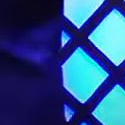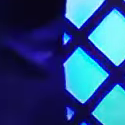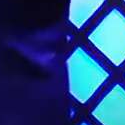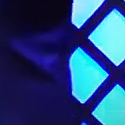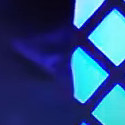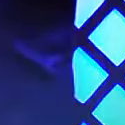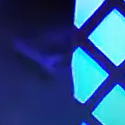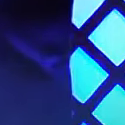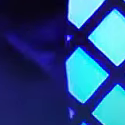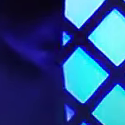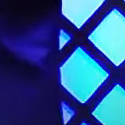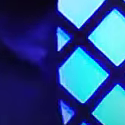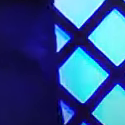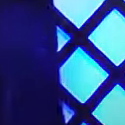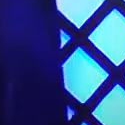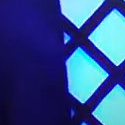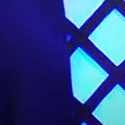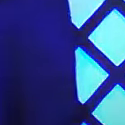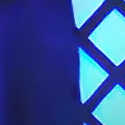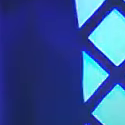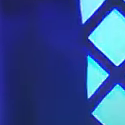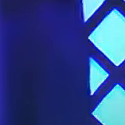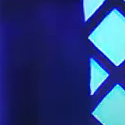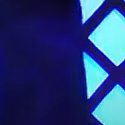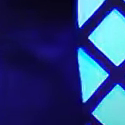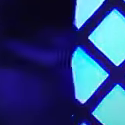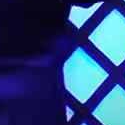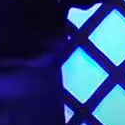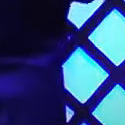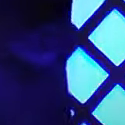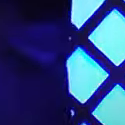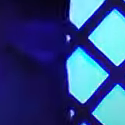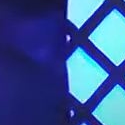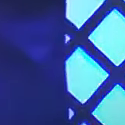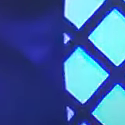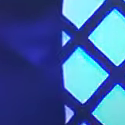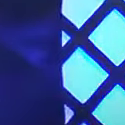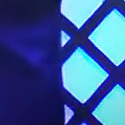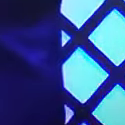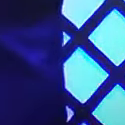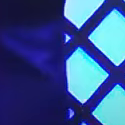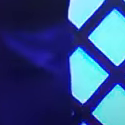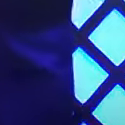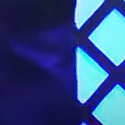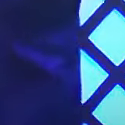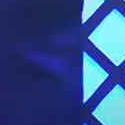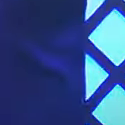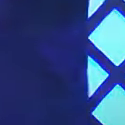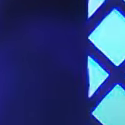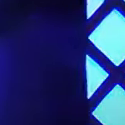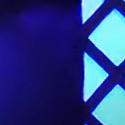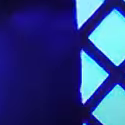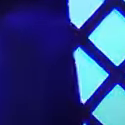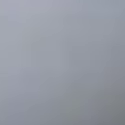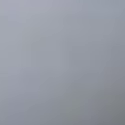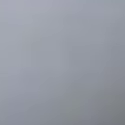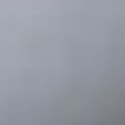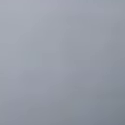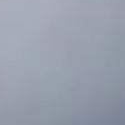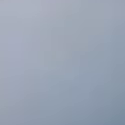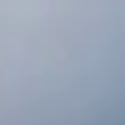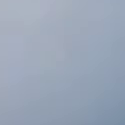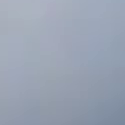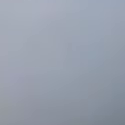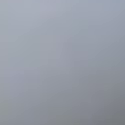say, admitting that sin is real, it is say ejitu mse boni wo hampa. Then we are saying that we are also admitting that Satan is real. Ene